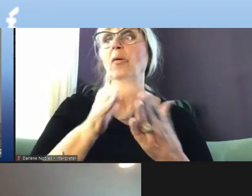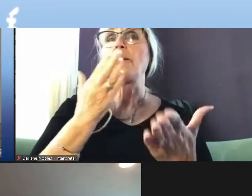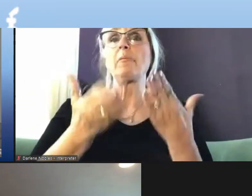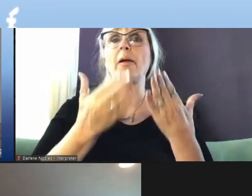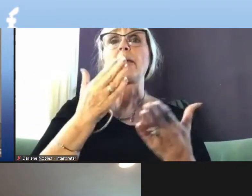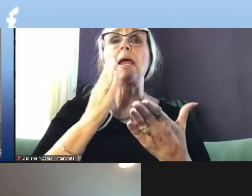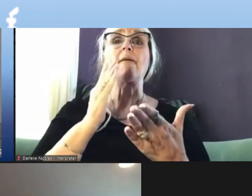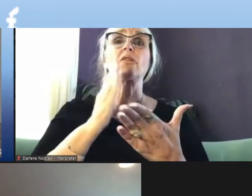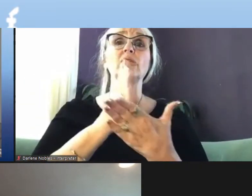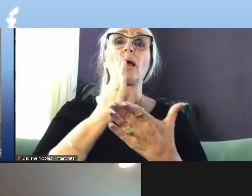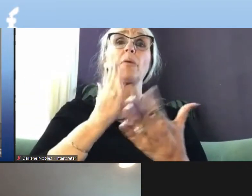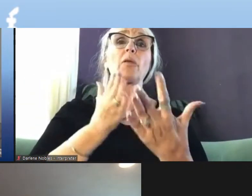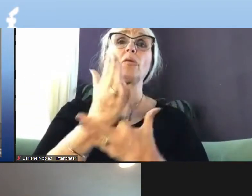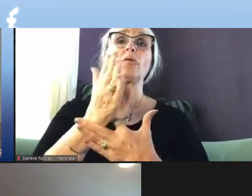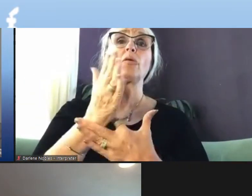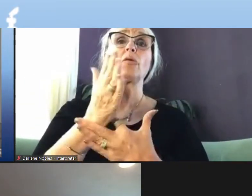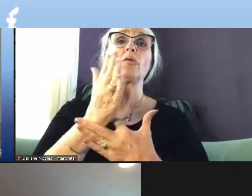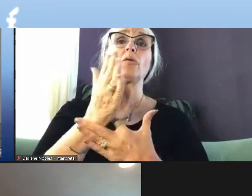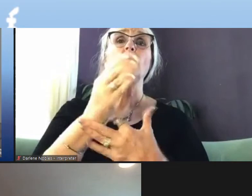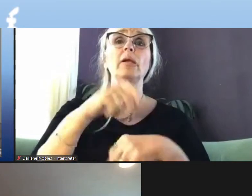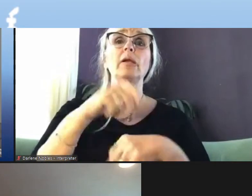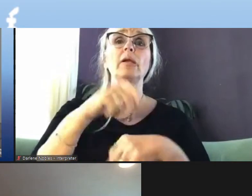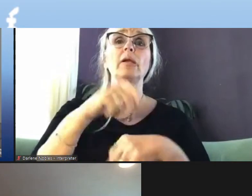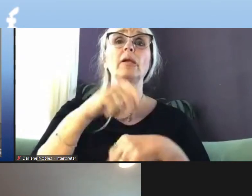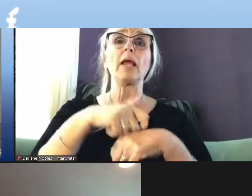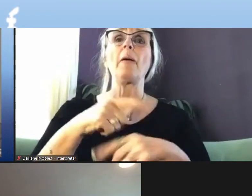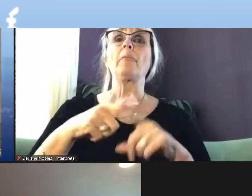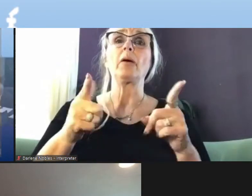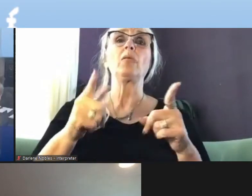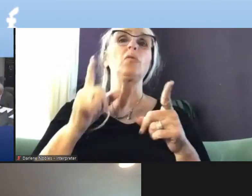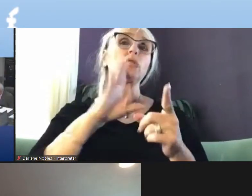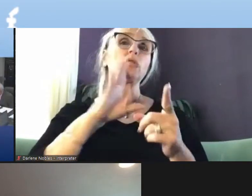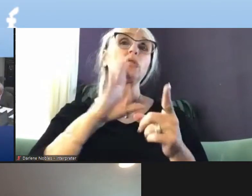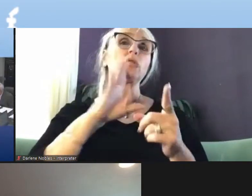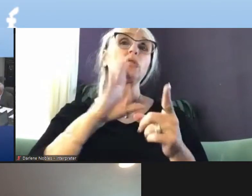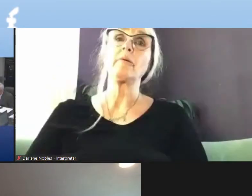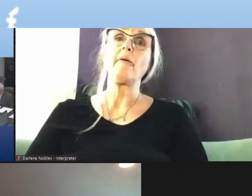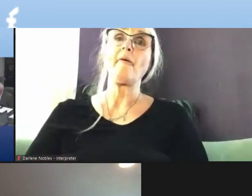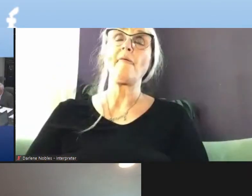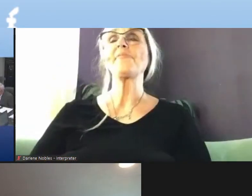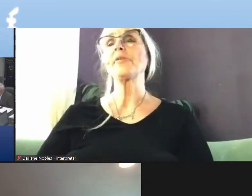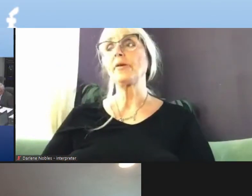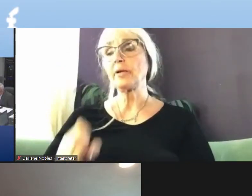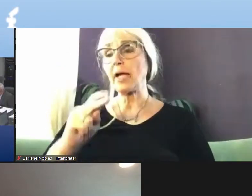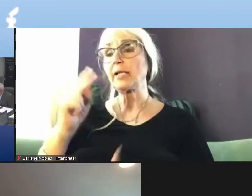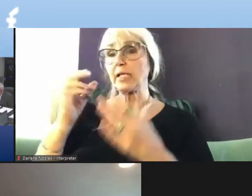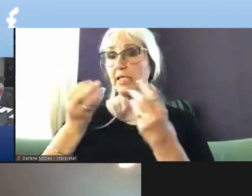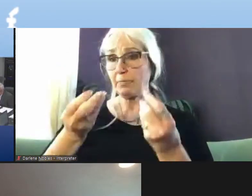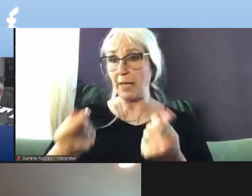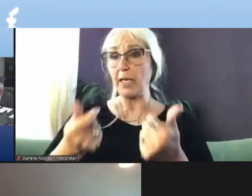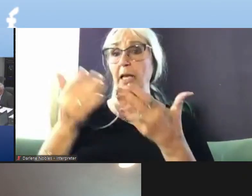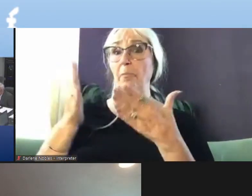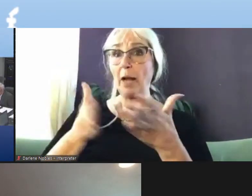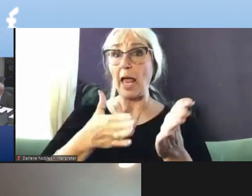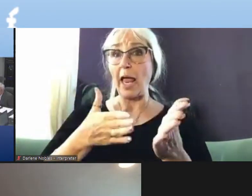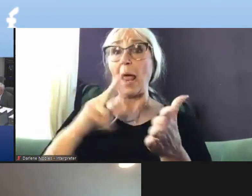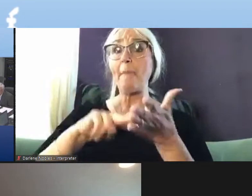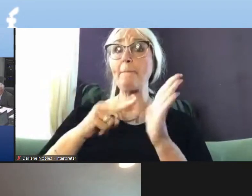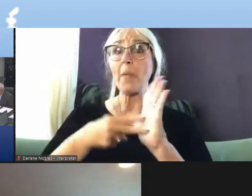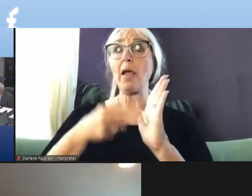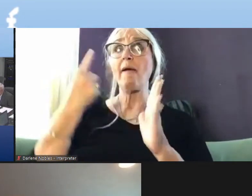to talk about that. Okay, well, really, the spending plan is meant to kind of provide